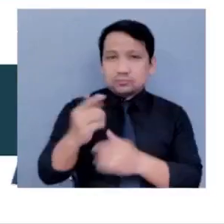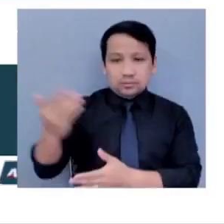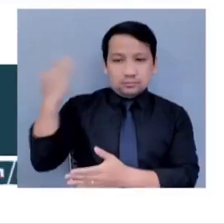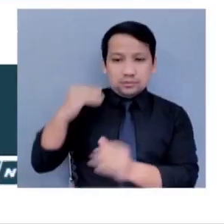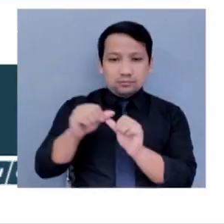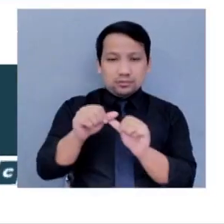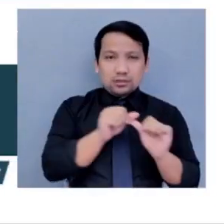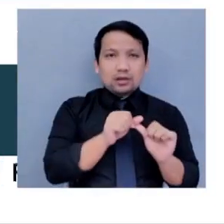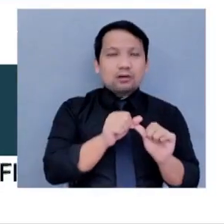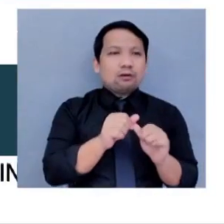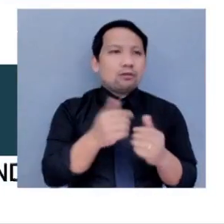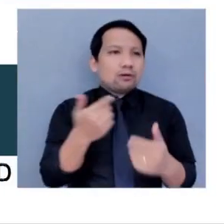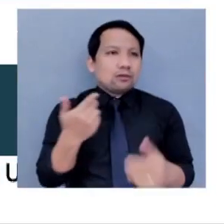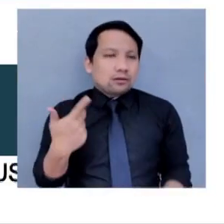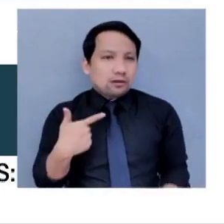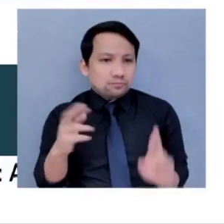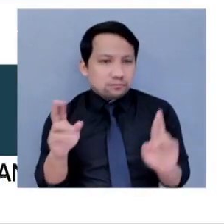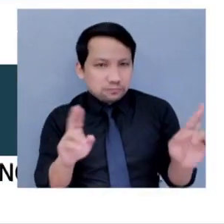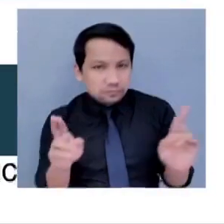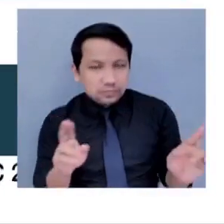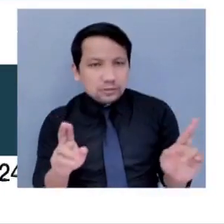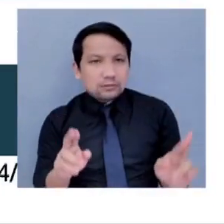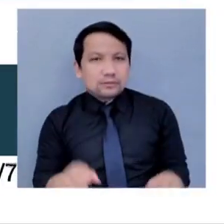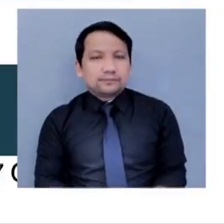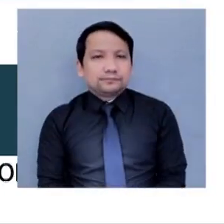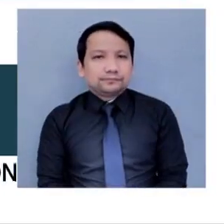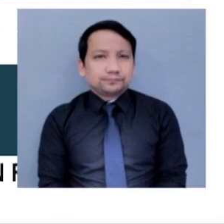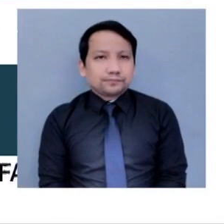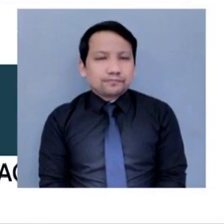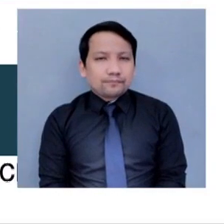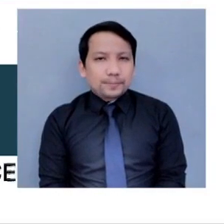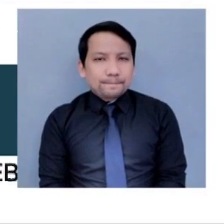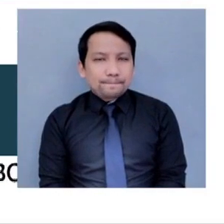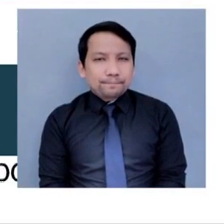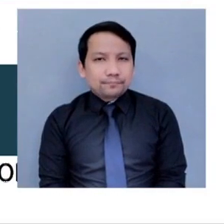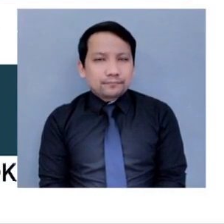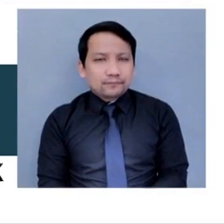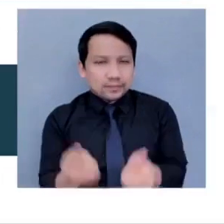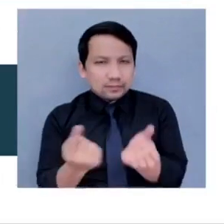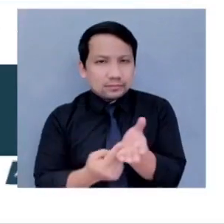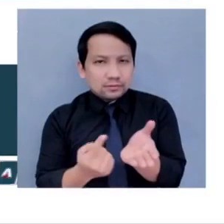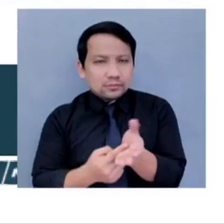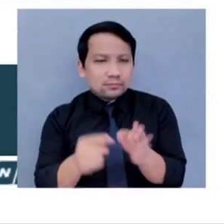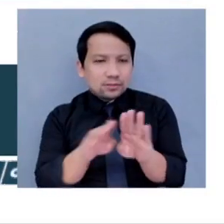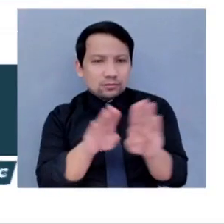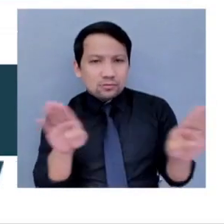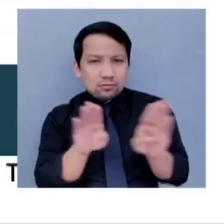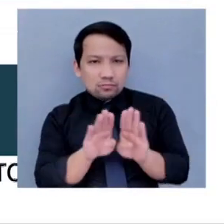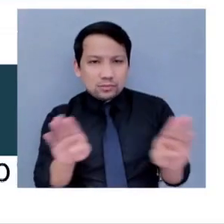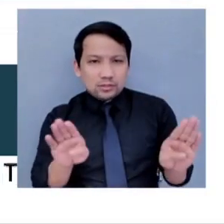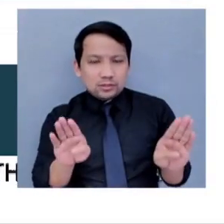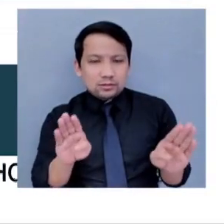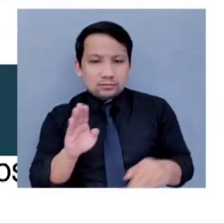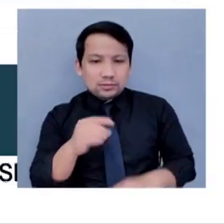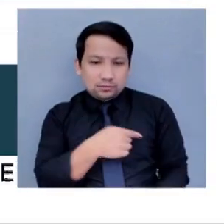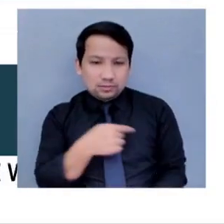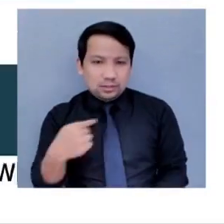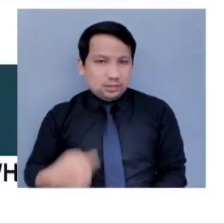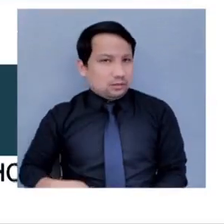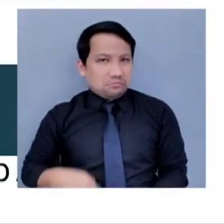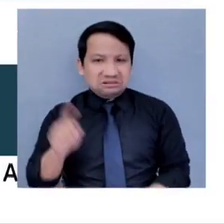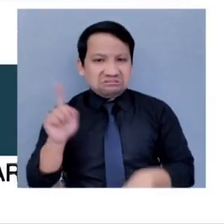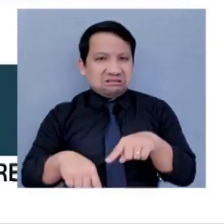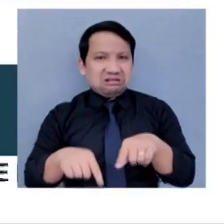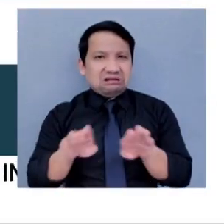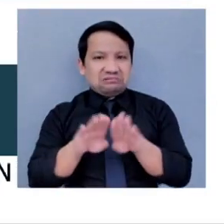There were already earlier, talks of reopening in China, but of course that didn't happen. We all know that it's